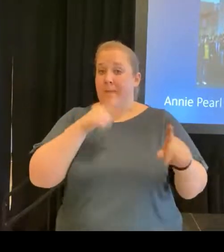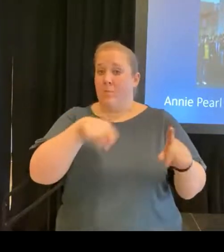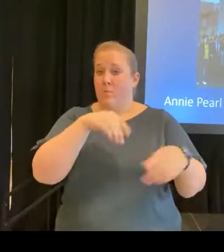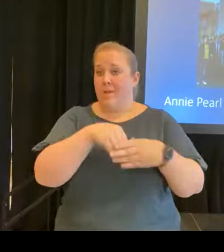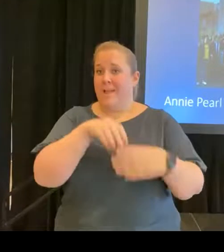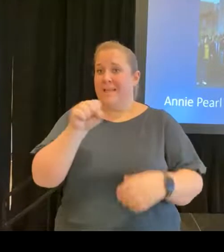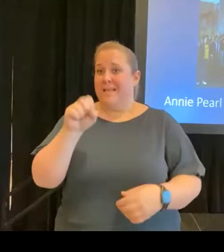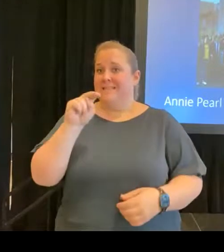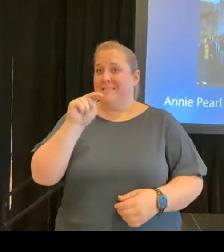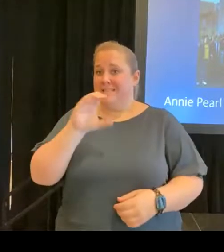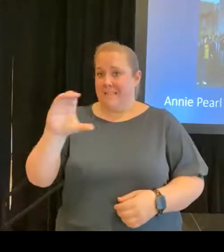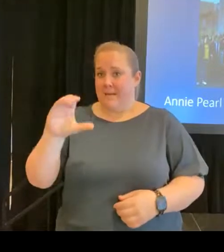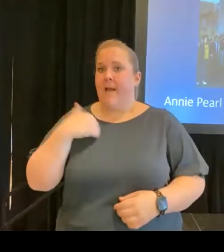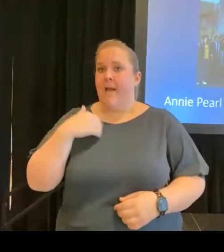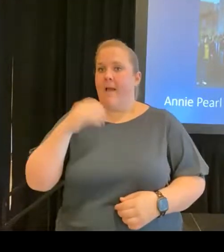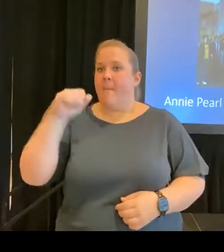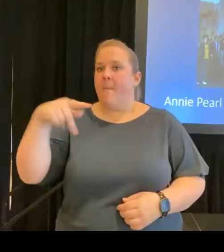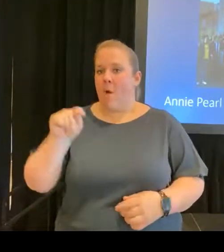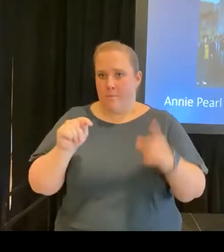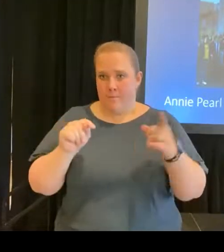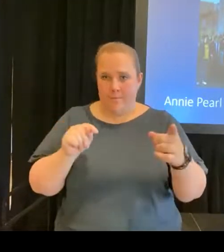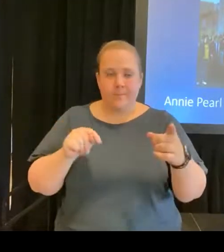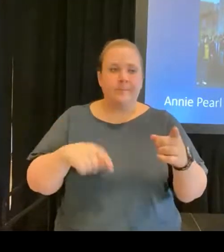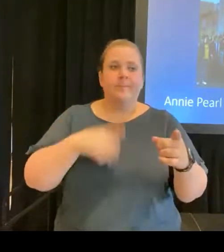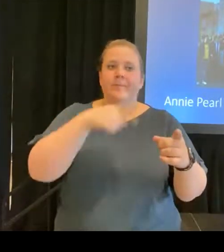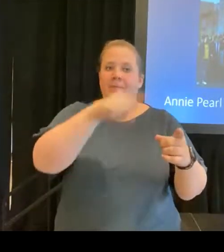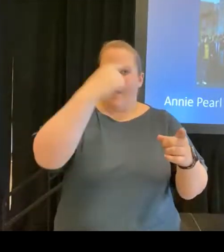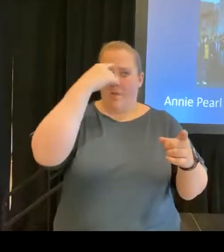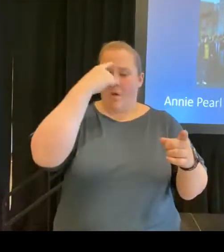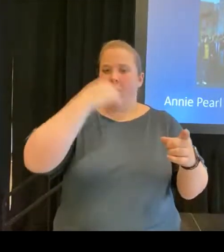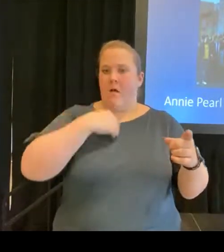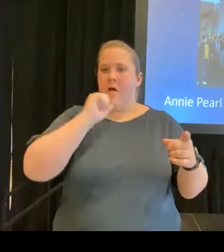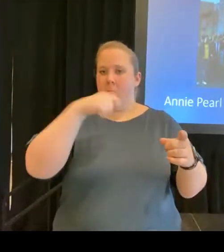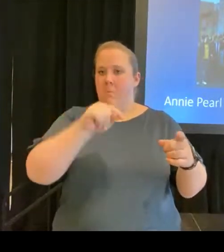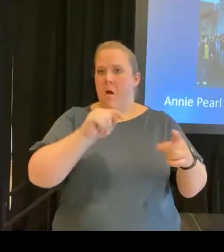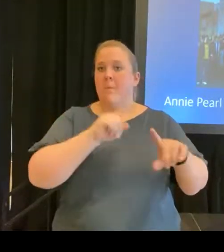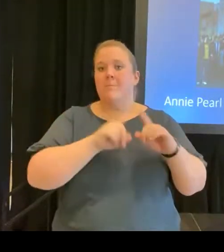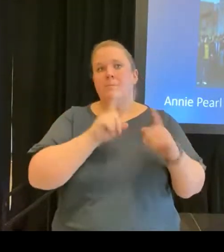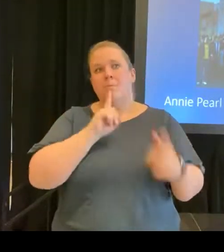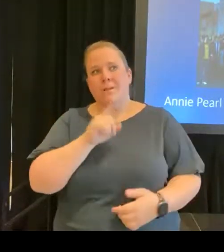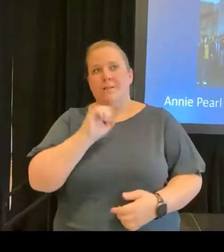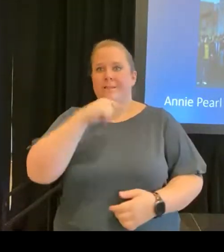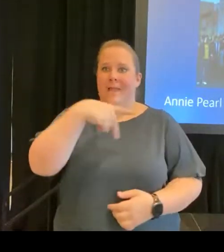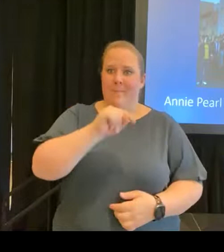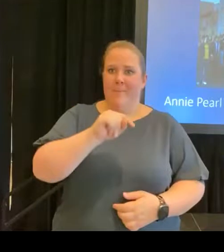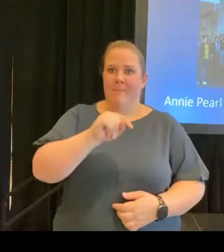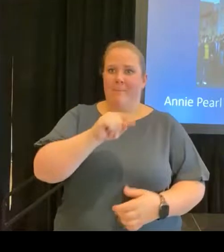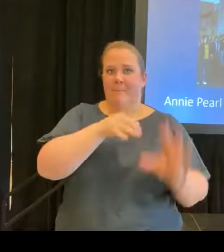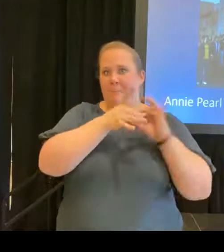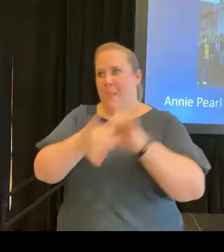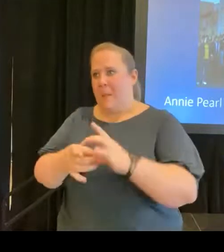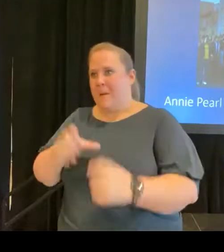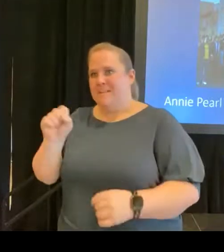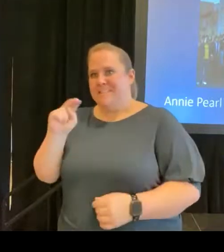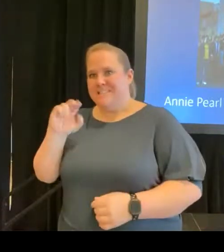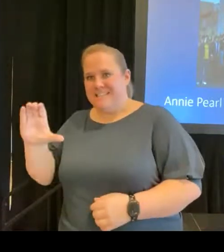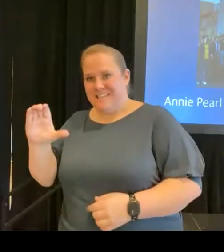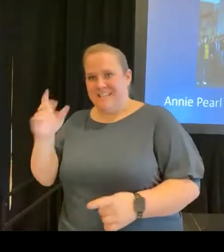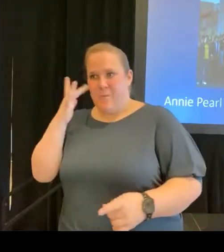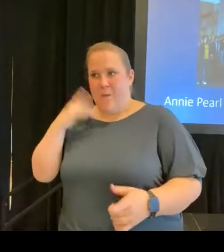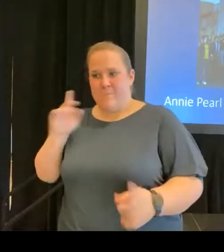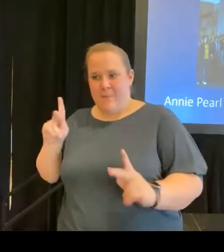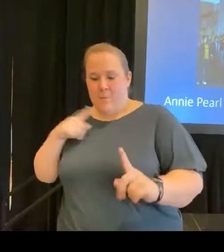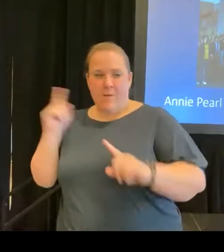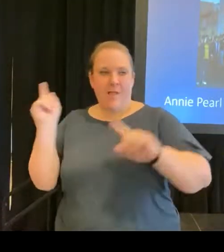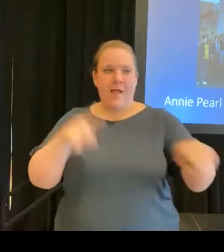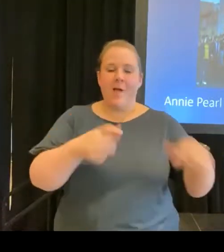SNCC had an apartment. And they thought they had the apartment, but actually the apartment belonged to SNCC because folk would come in with their